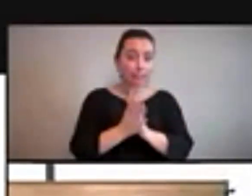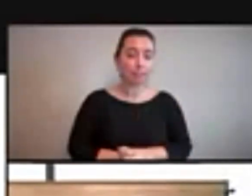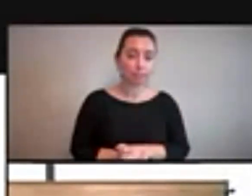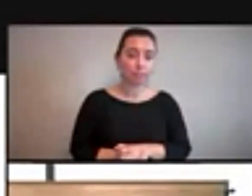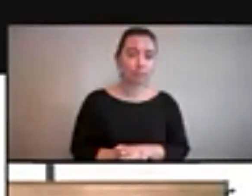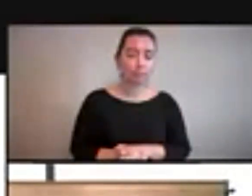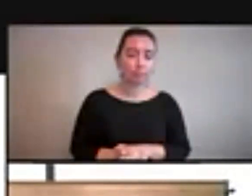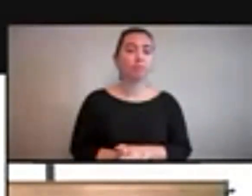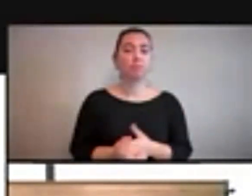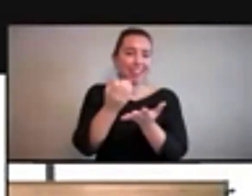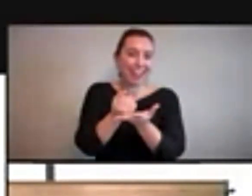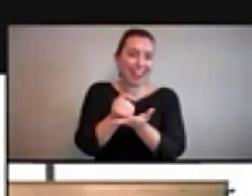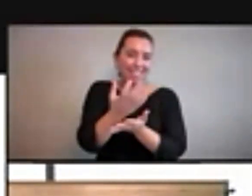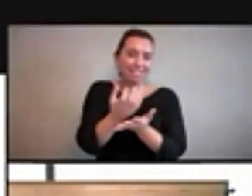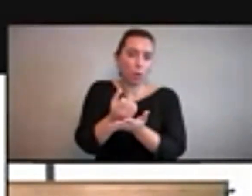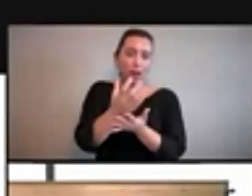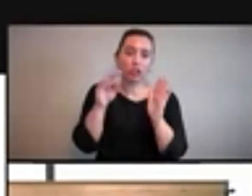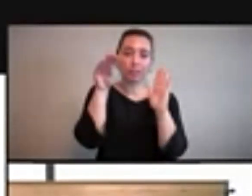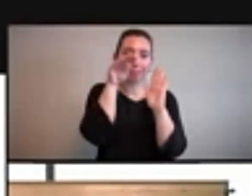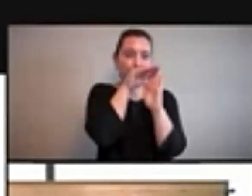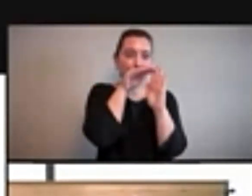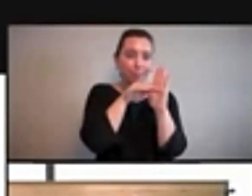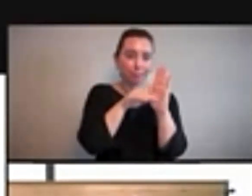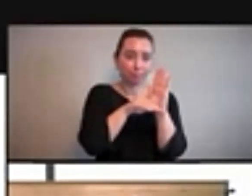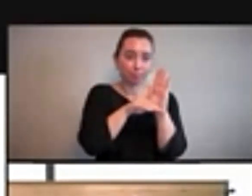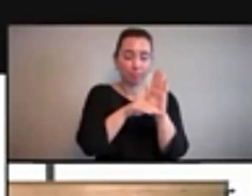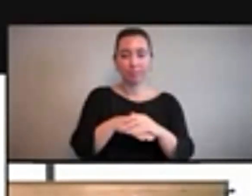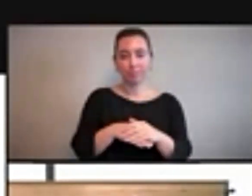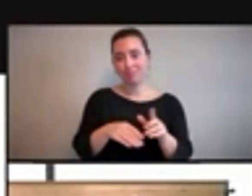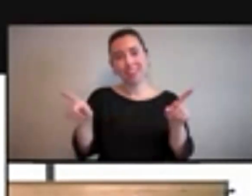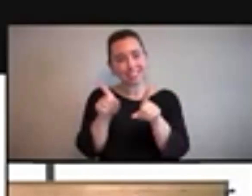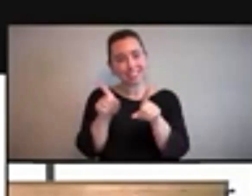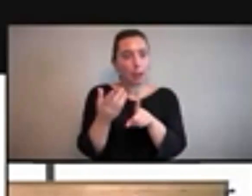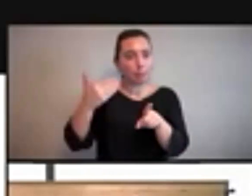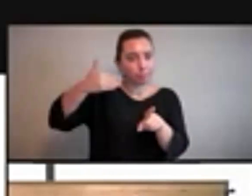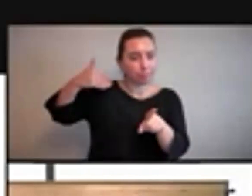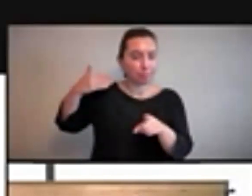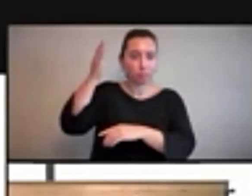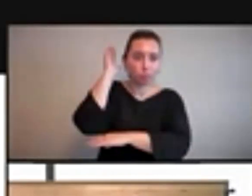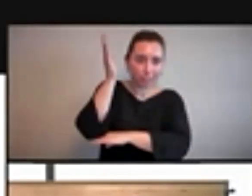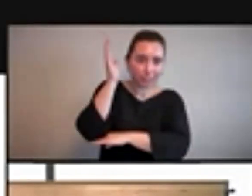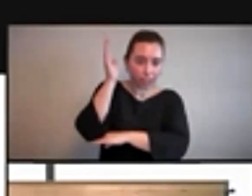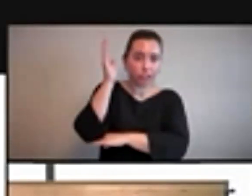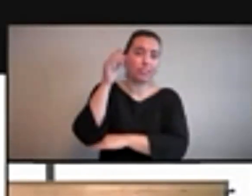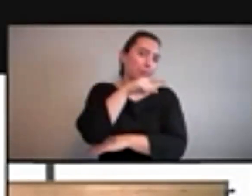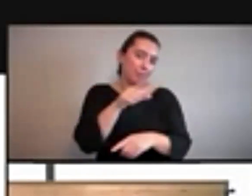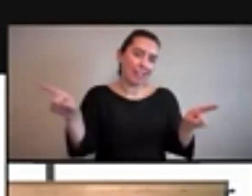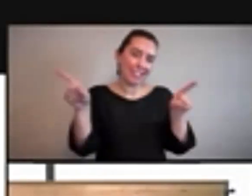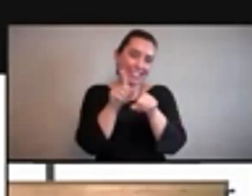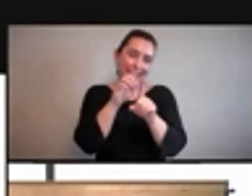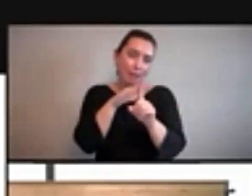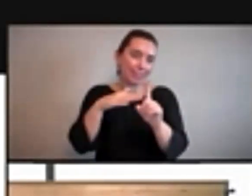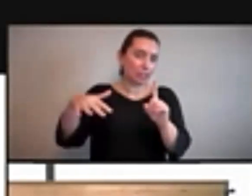Information measures, as my predecessors already said, of course, there's you need to invest a